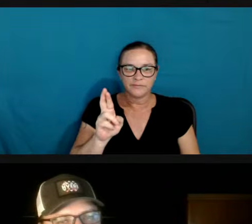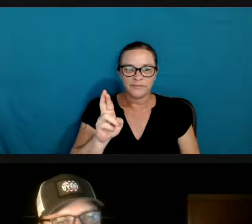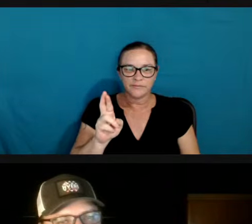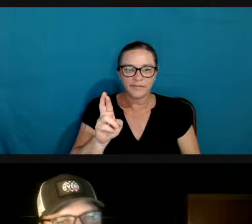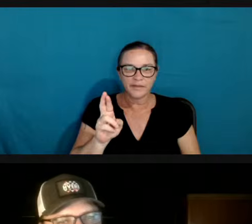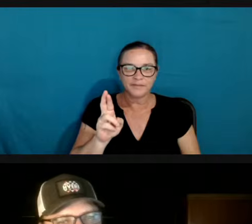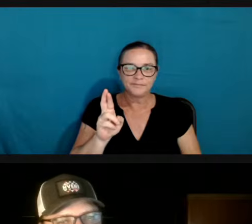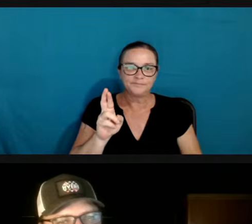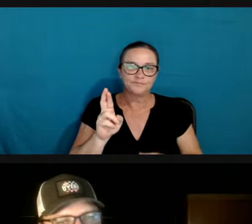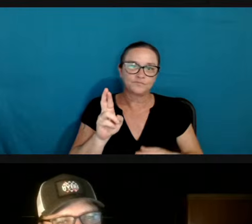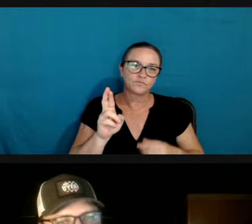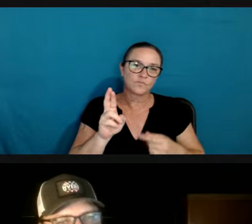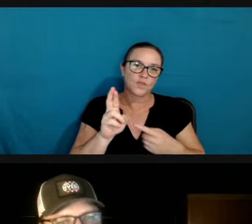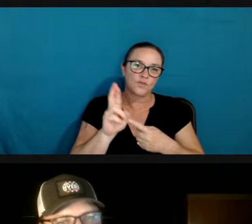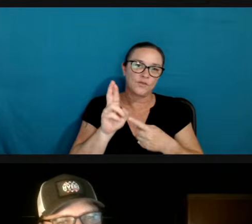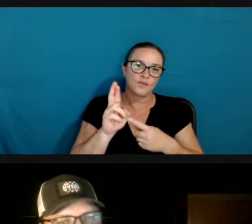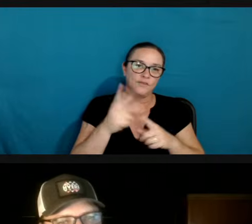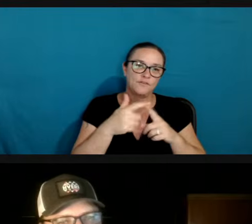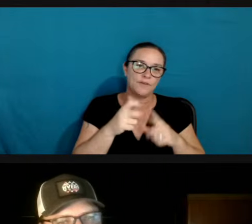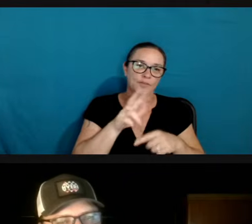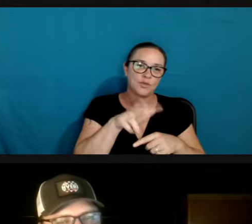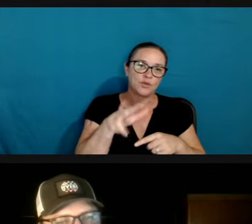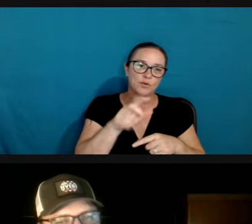we lost. So that's something like